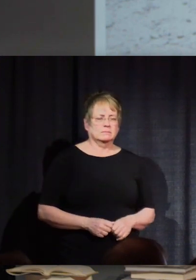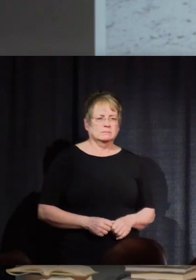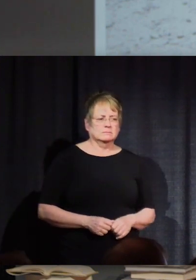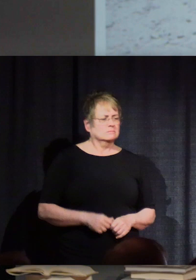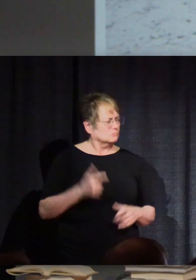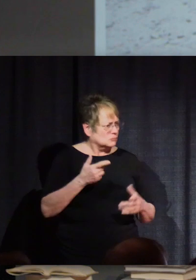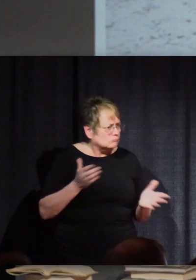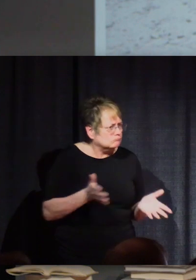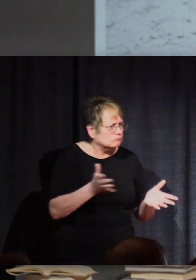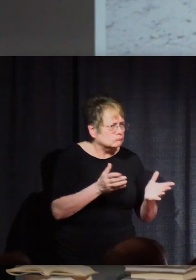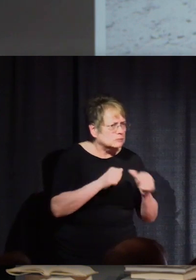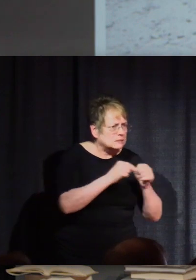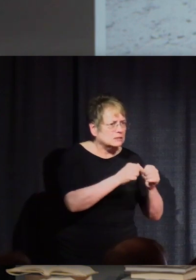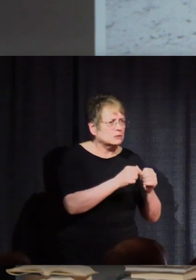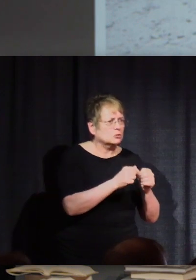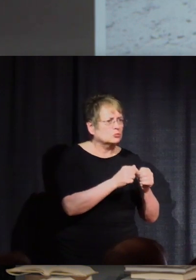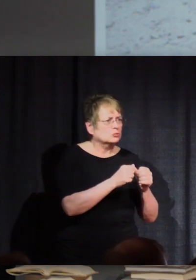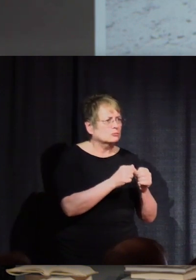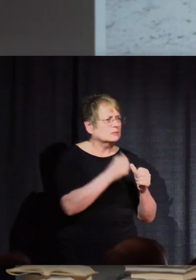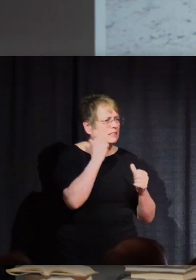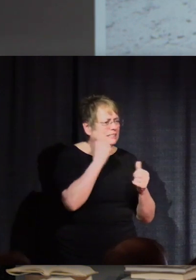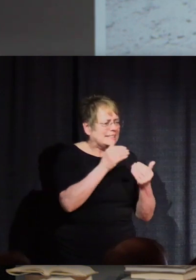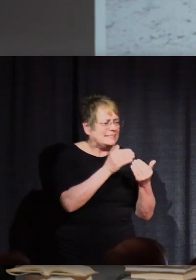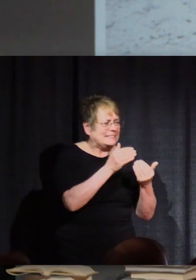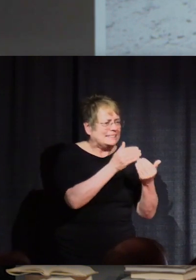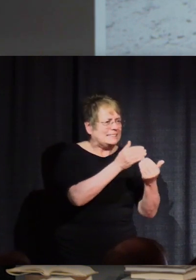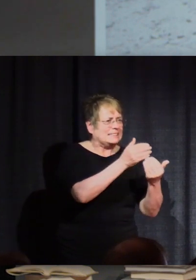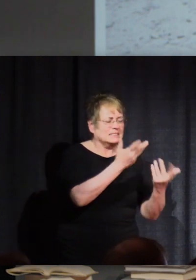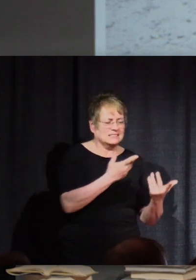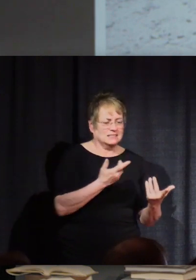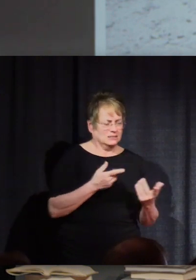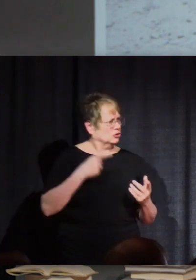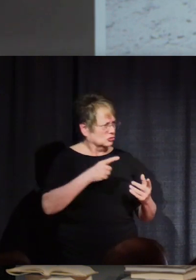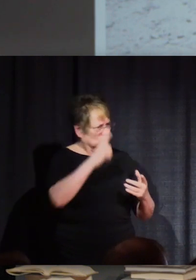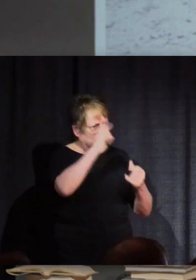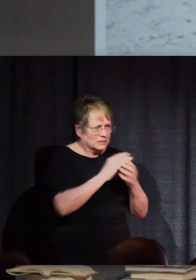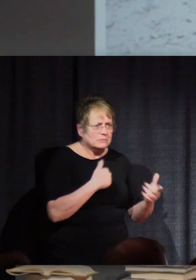She told me to keep going, it'll get easier, and believed in me when I didn't.